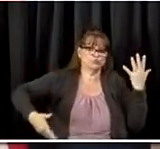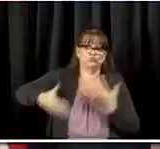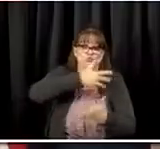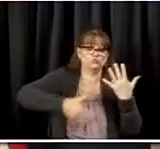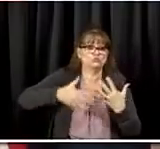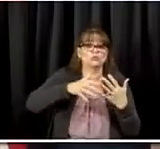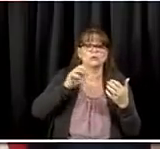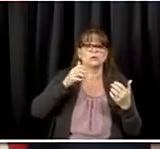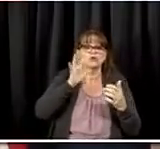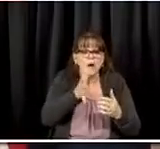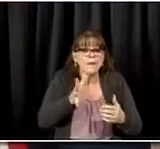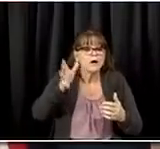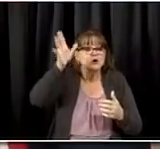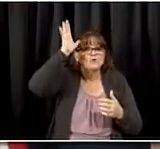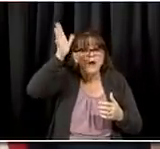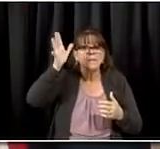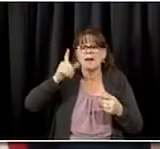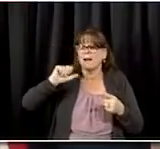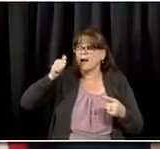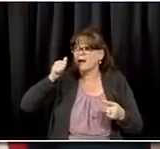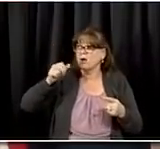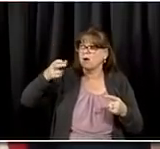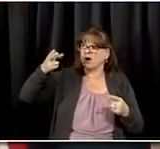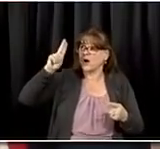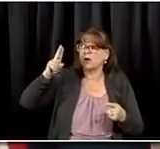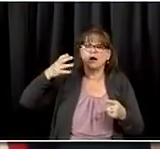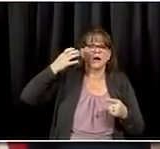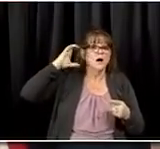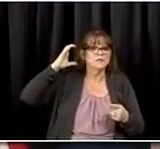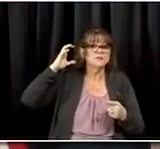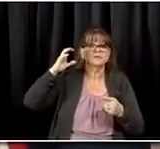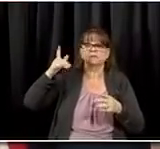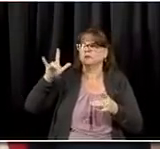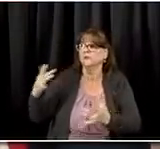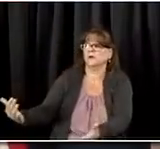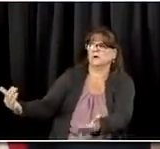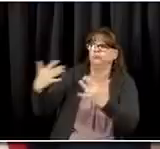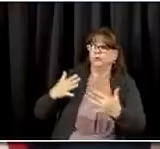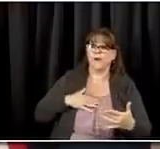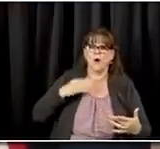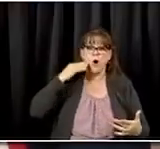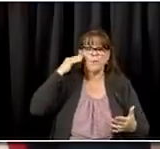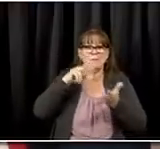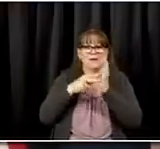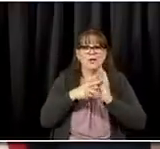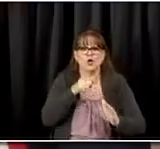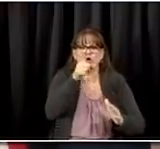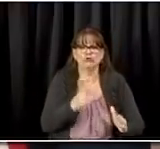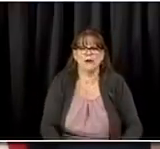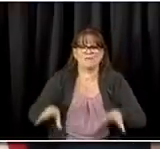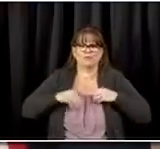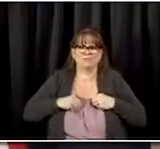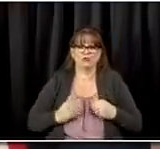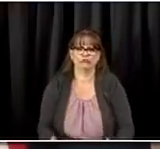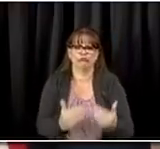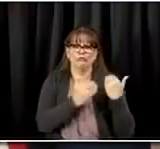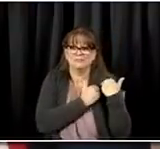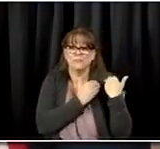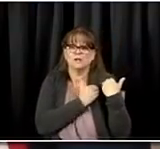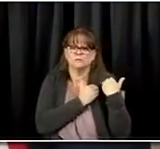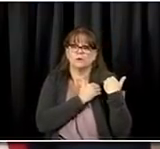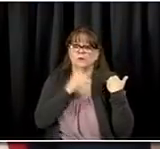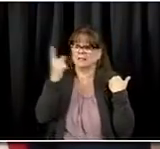aunts, you ultimately have your own conscience if something happens to one of them. But I want to make sure you're aware of